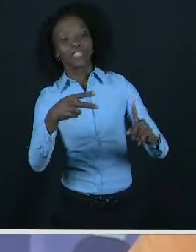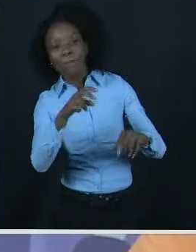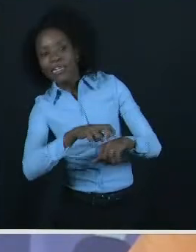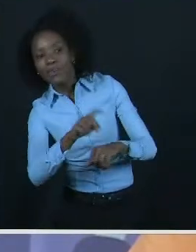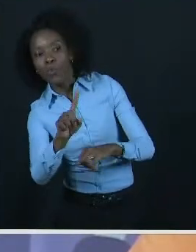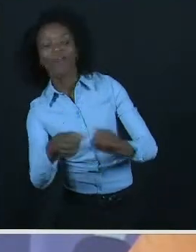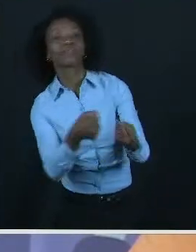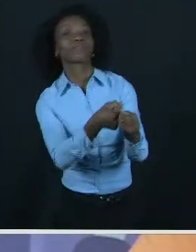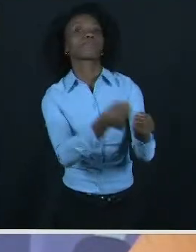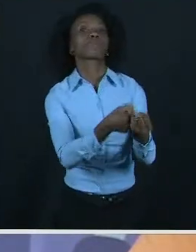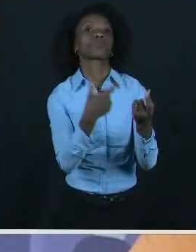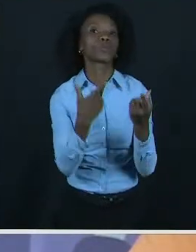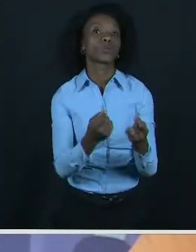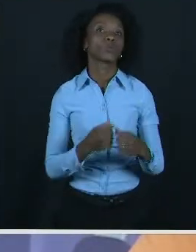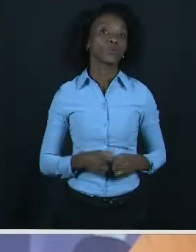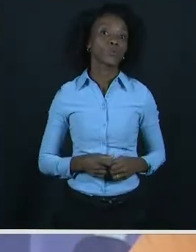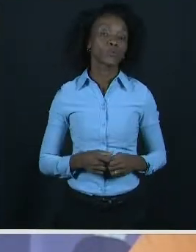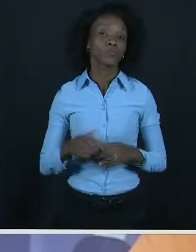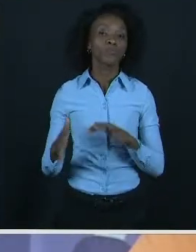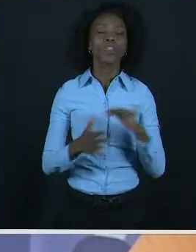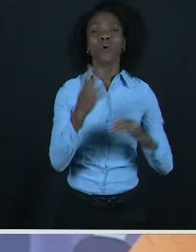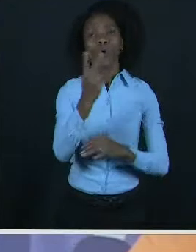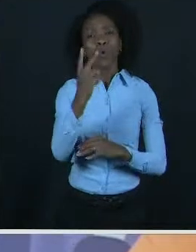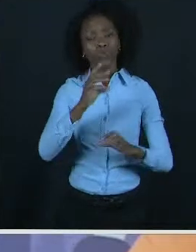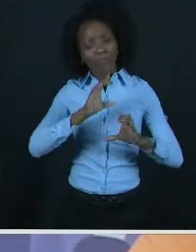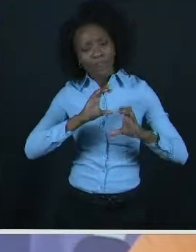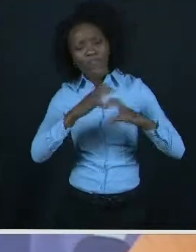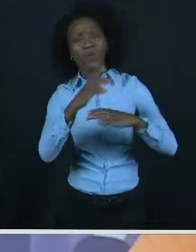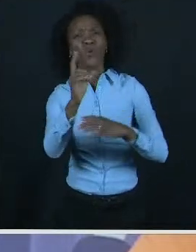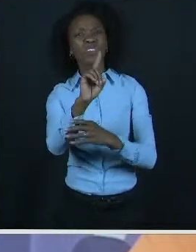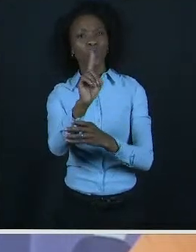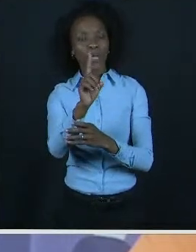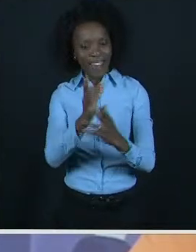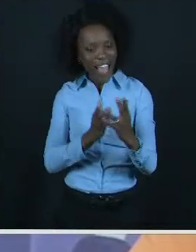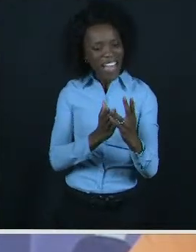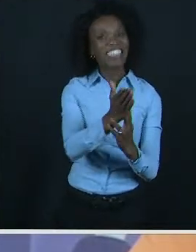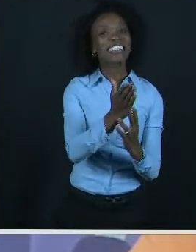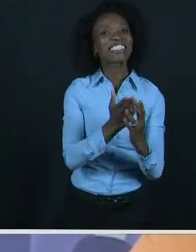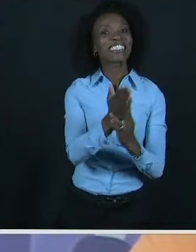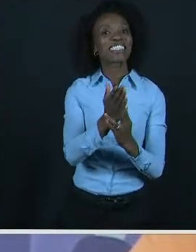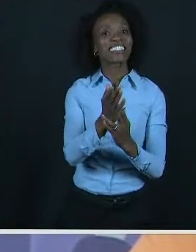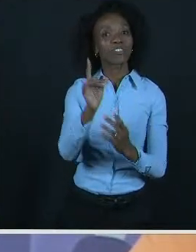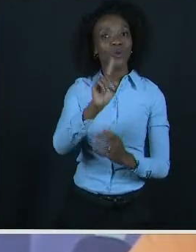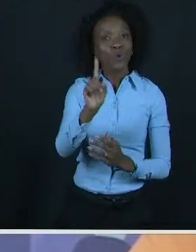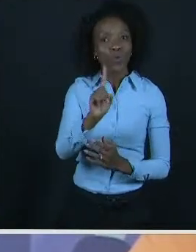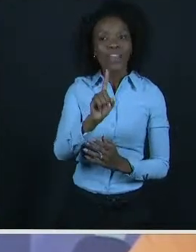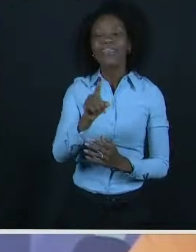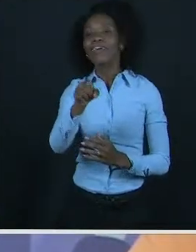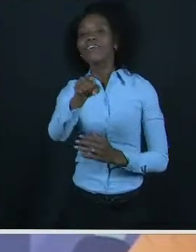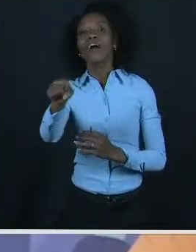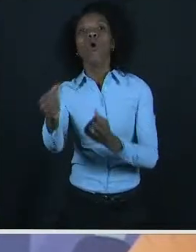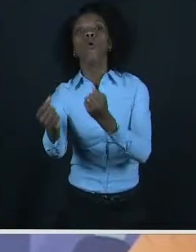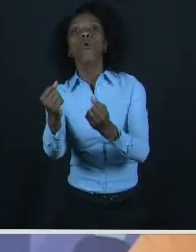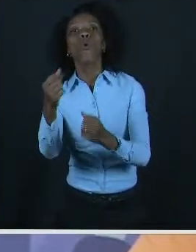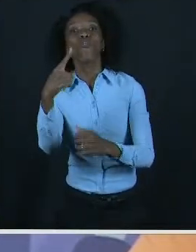particular focus on the accessibility and functioning of sexual offences courts.